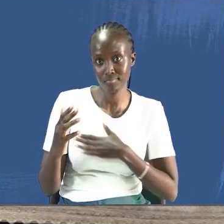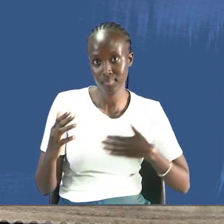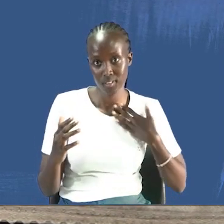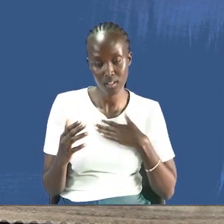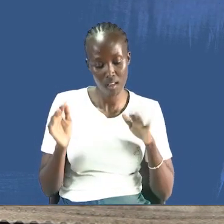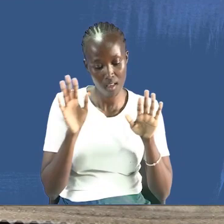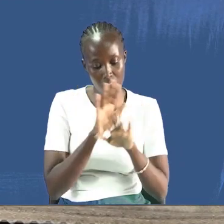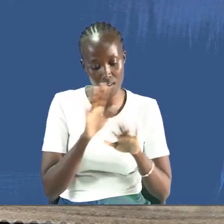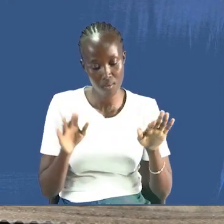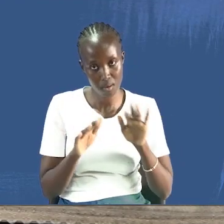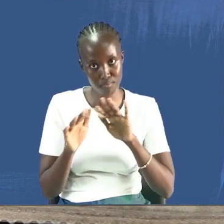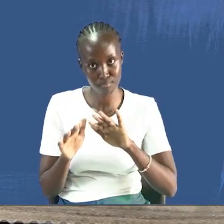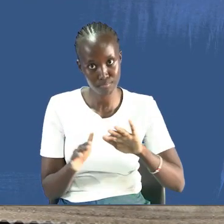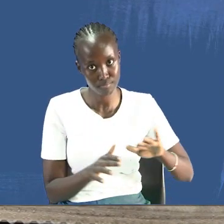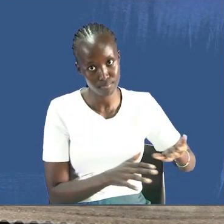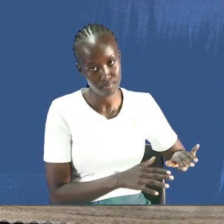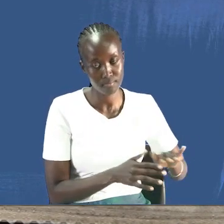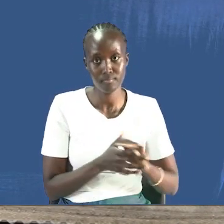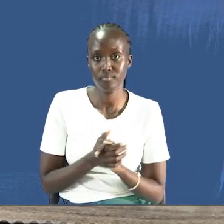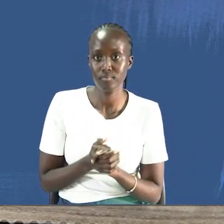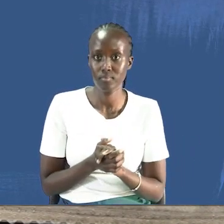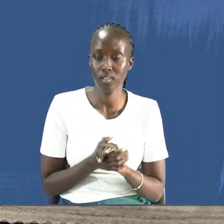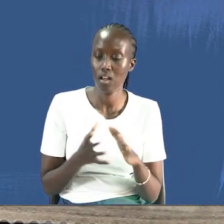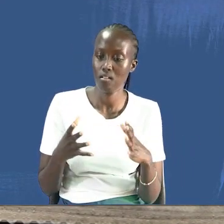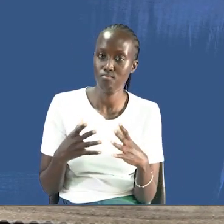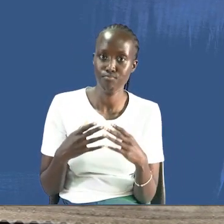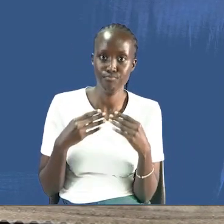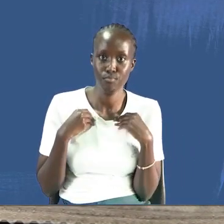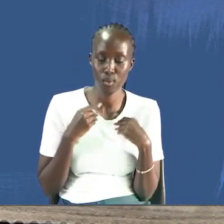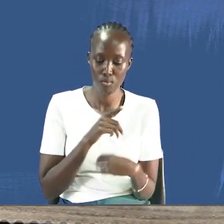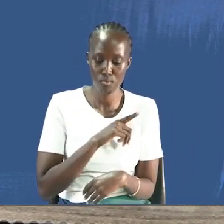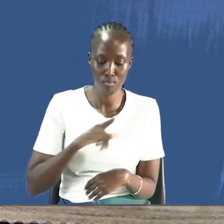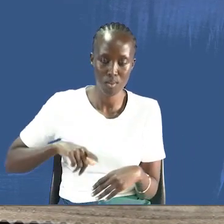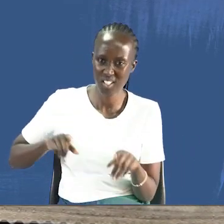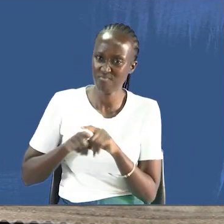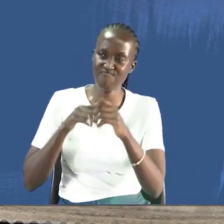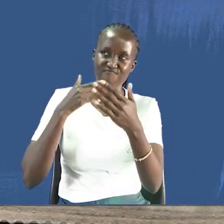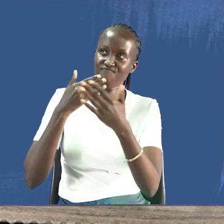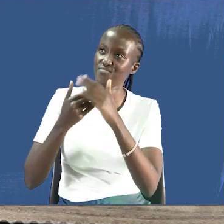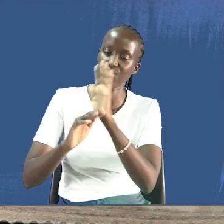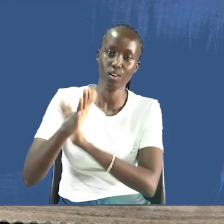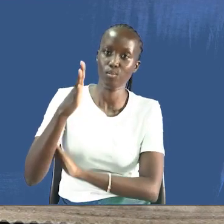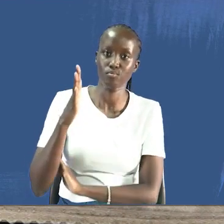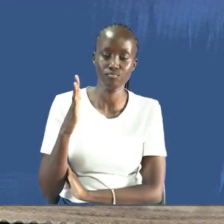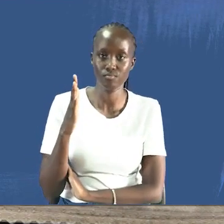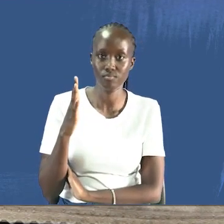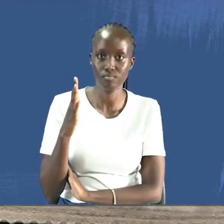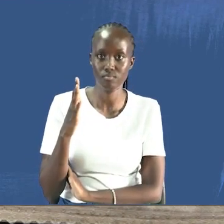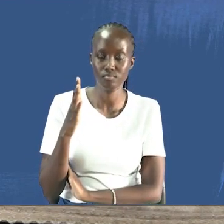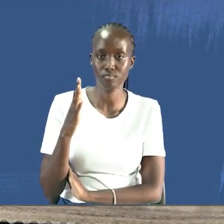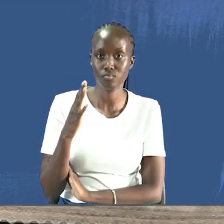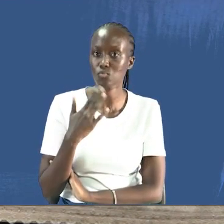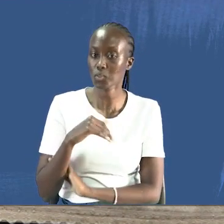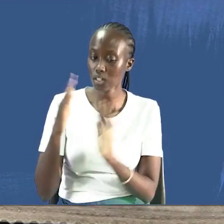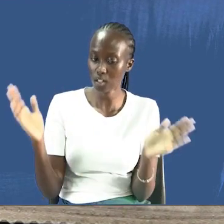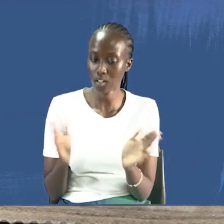everything aside? Put everything aside and allow the Lord to, and just thank God. And just take an audit. I